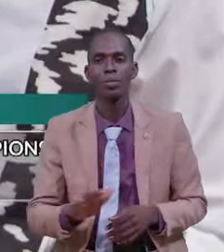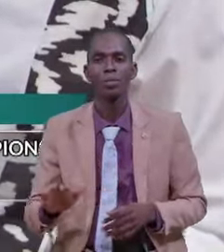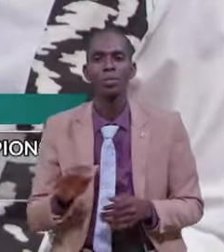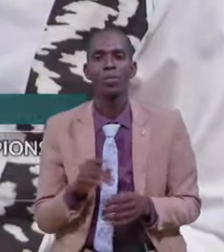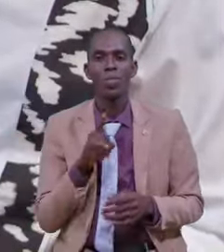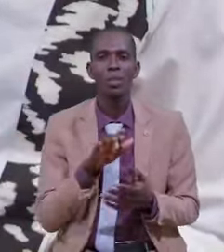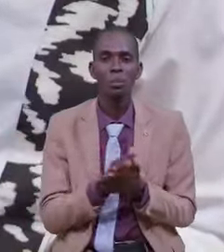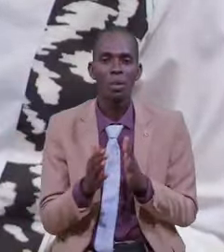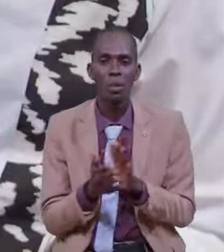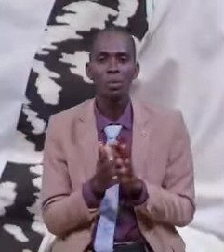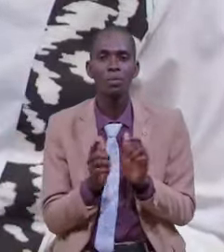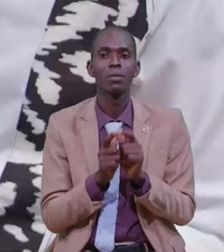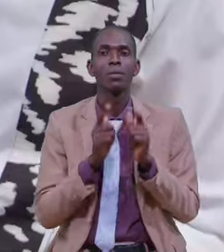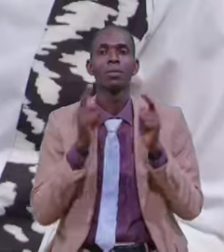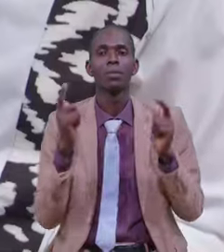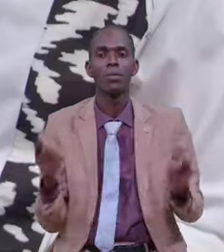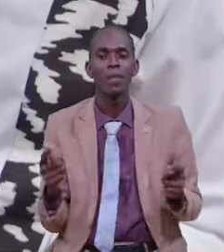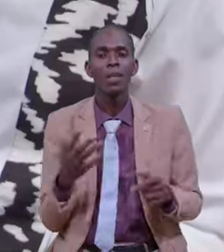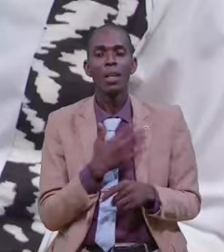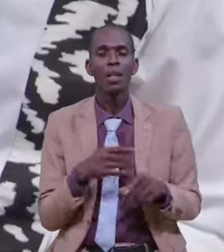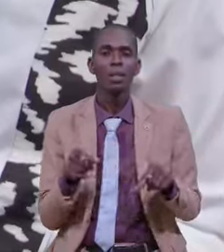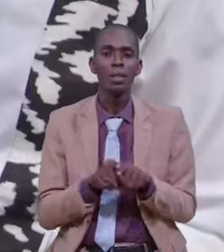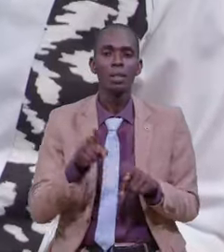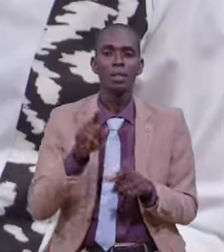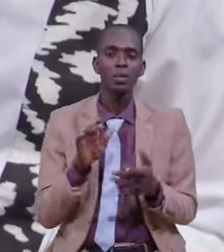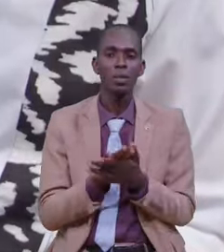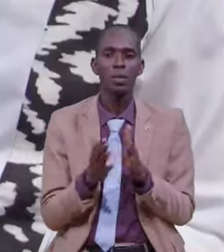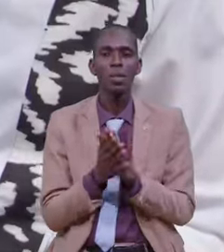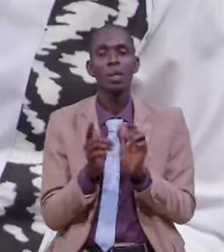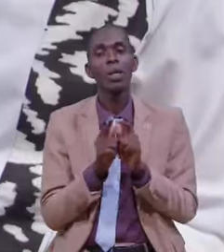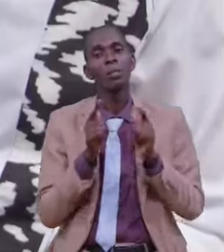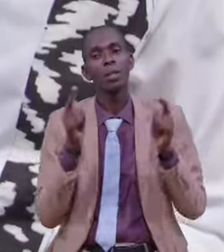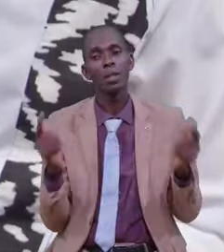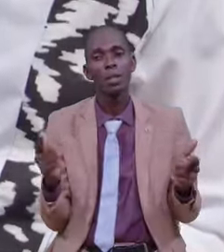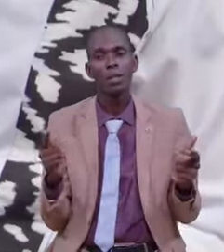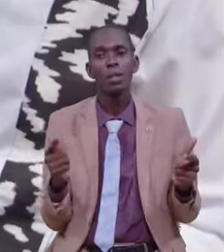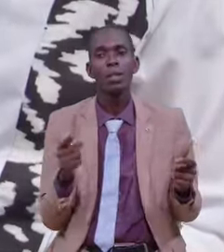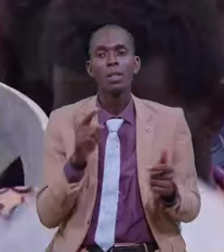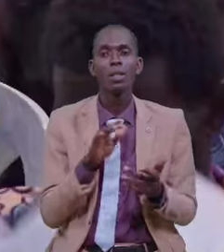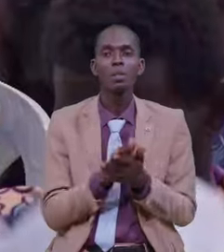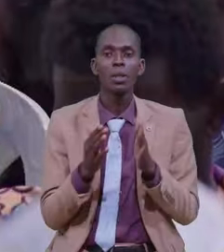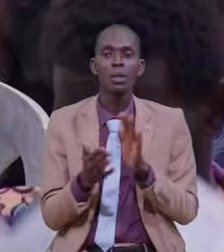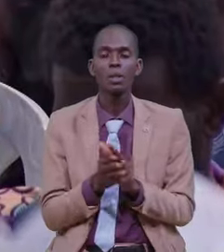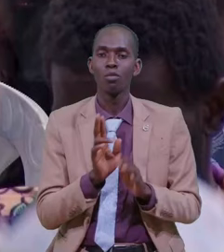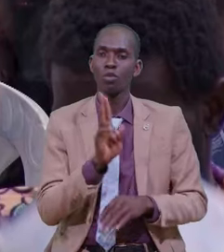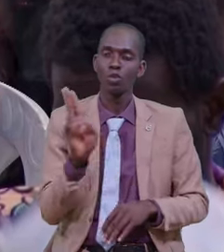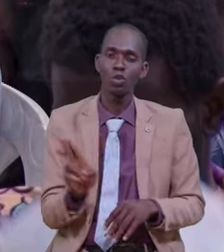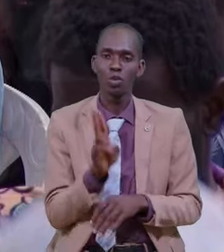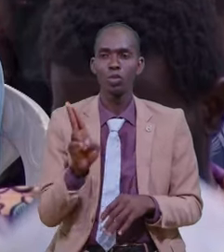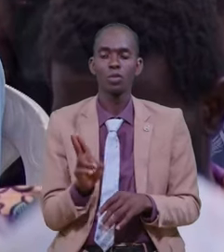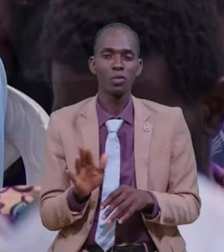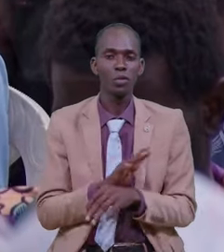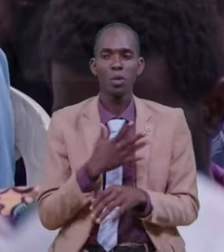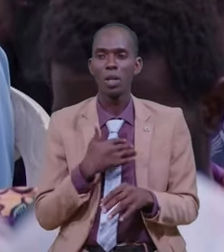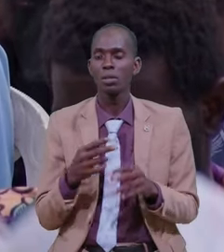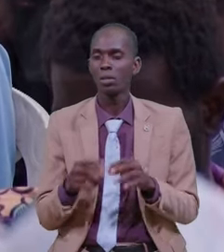great. And as he became great, he became useful. Not only